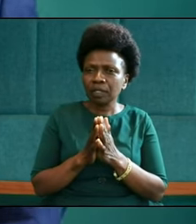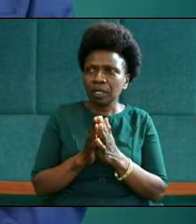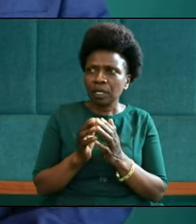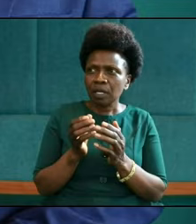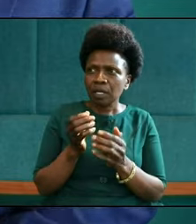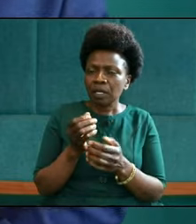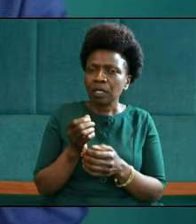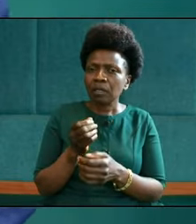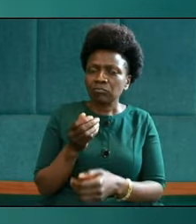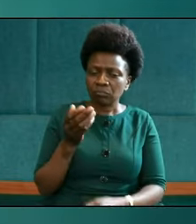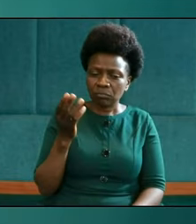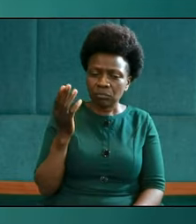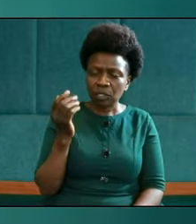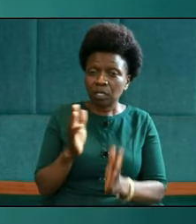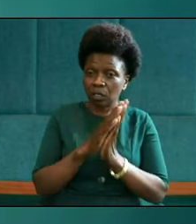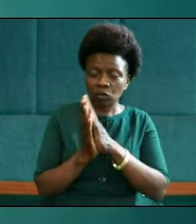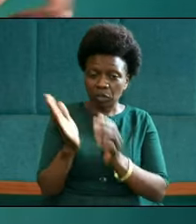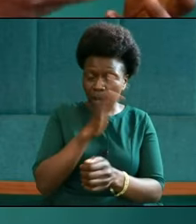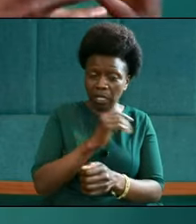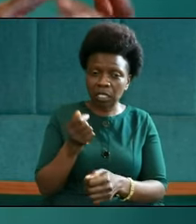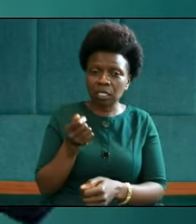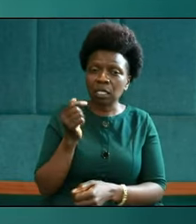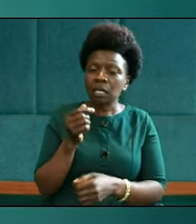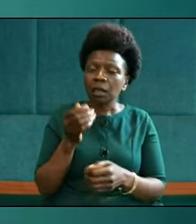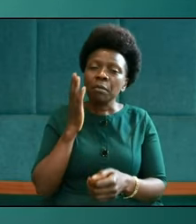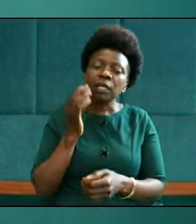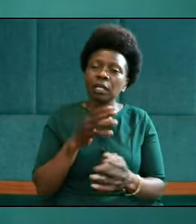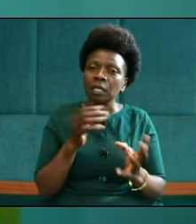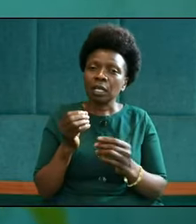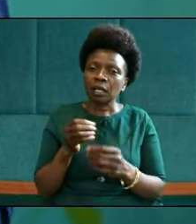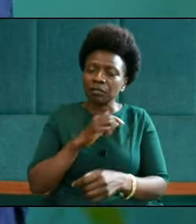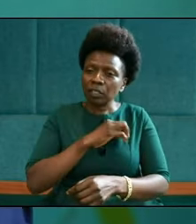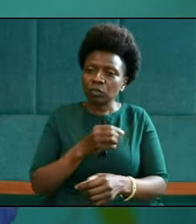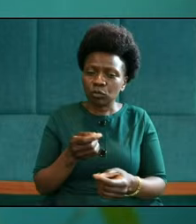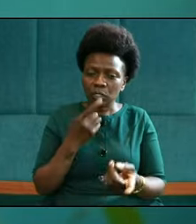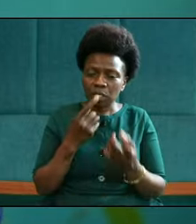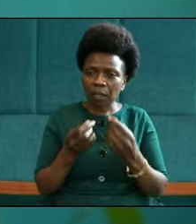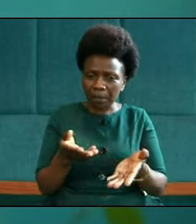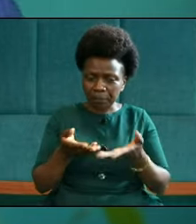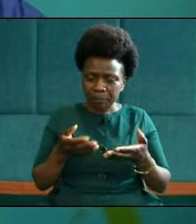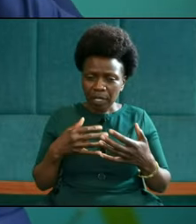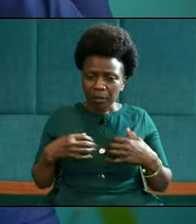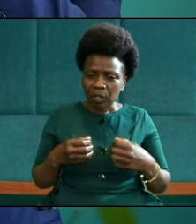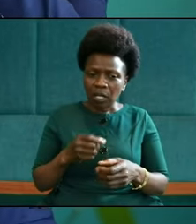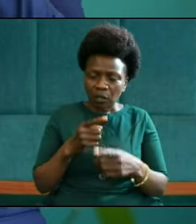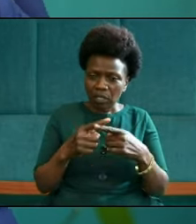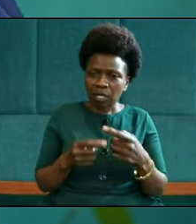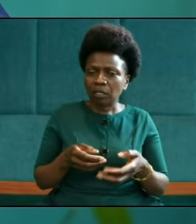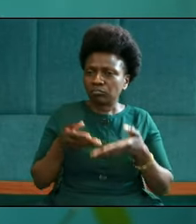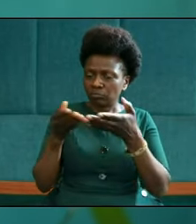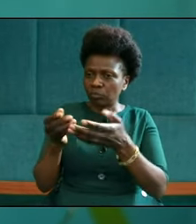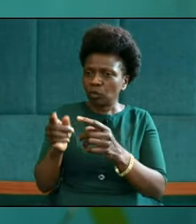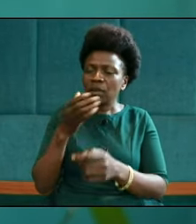the wife took this advantage to tell Jacob, please bring some animals, I'll make a good soup. But Jacob said something that